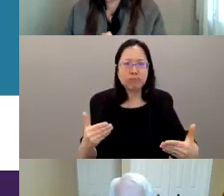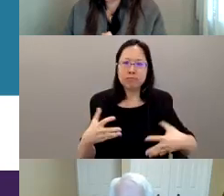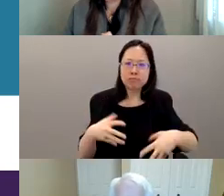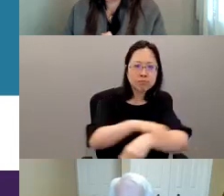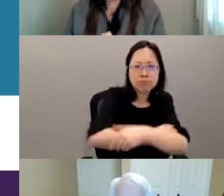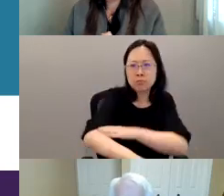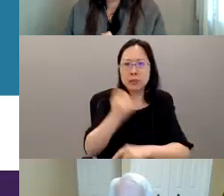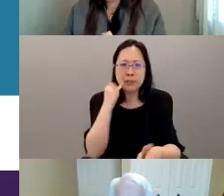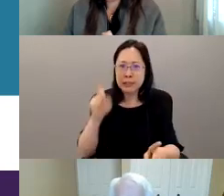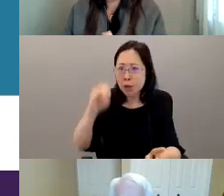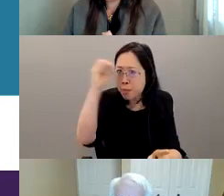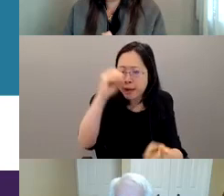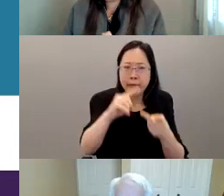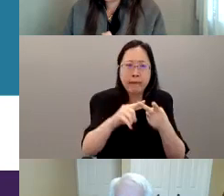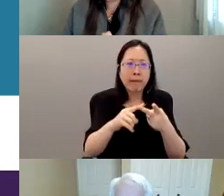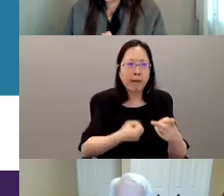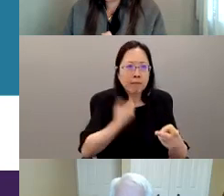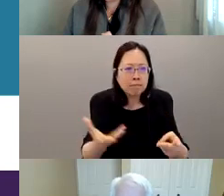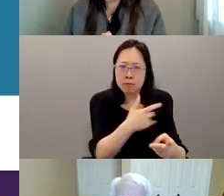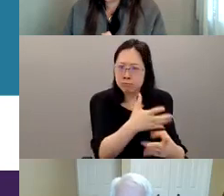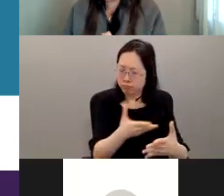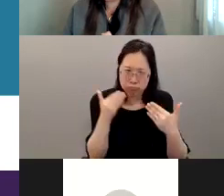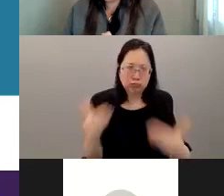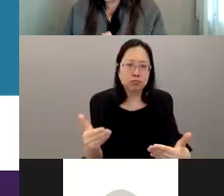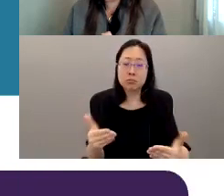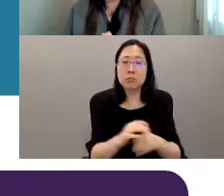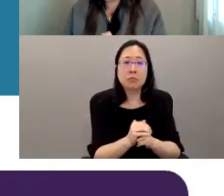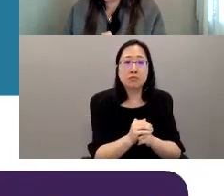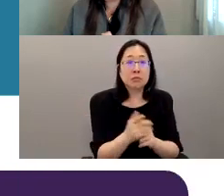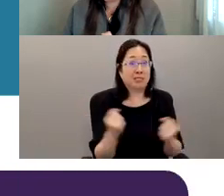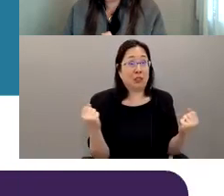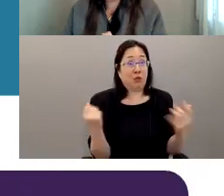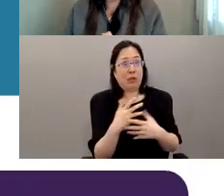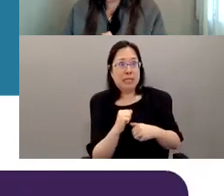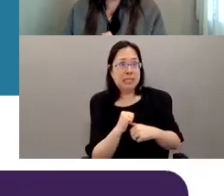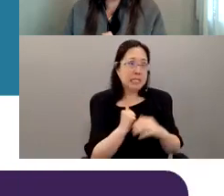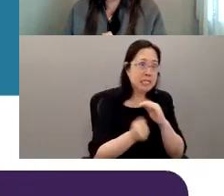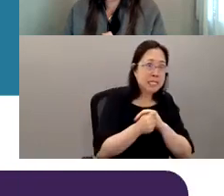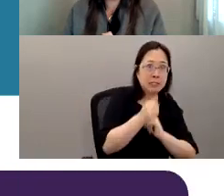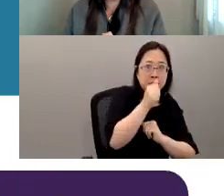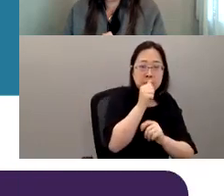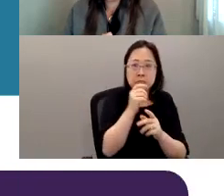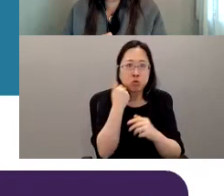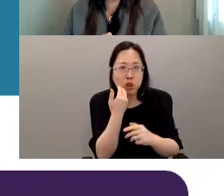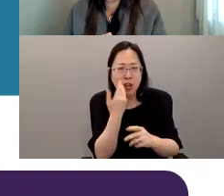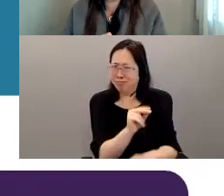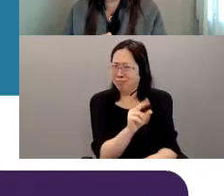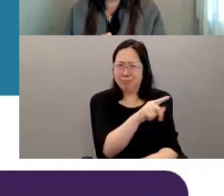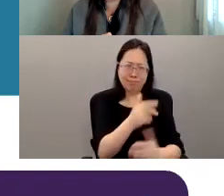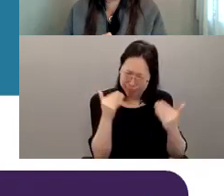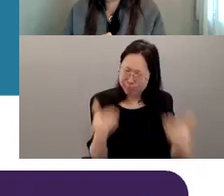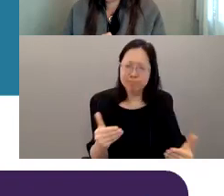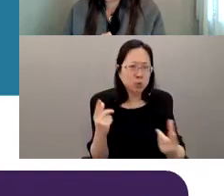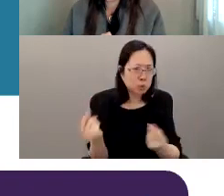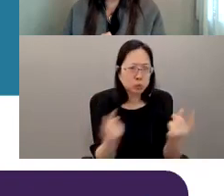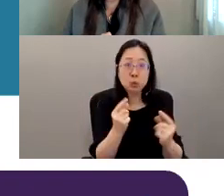when necessary. She is not afraid to share her thoughts on what needs to be done in our communities with respect to the prevention of elder